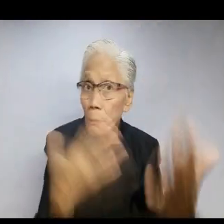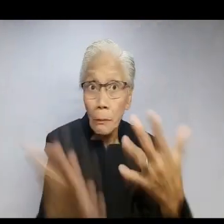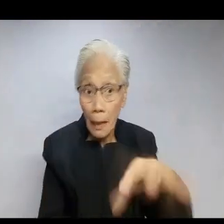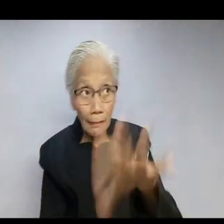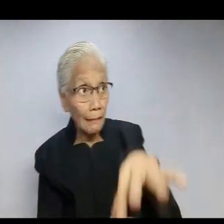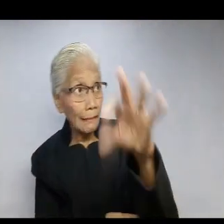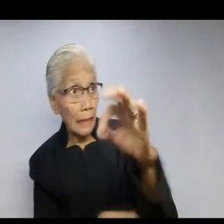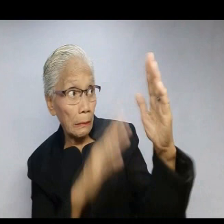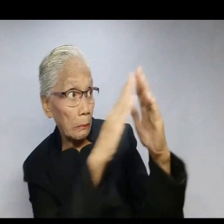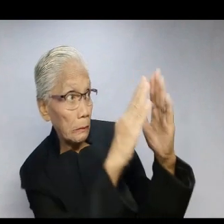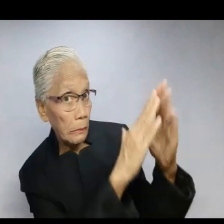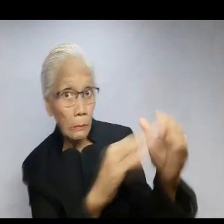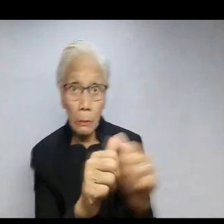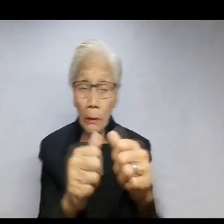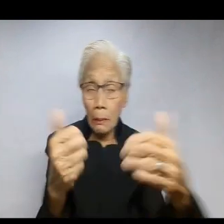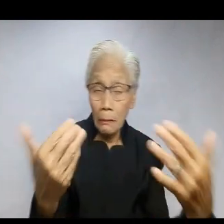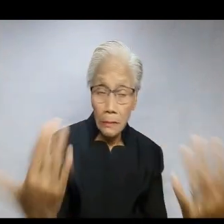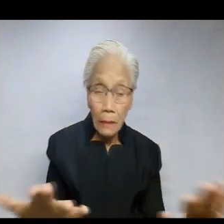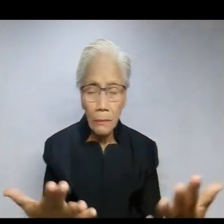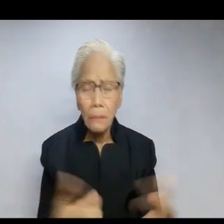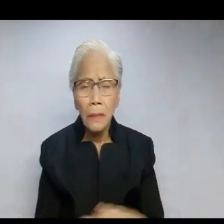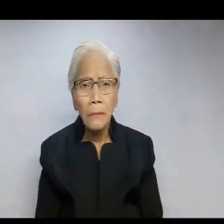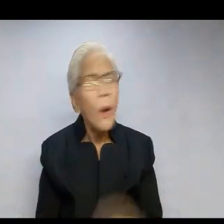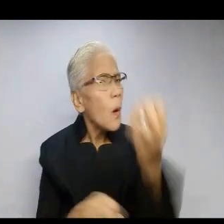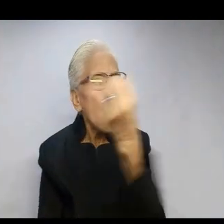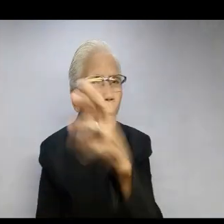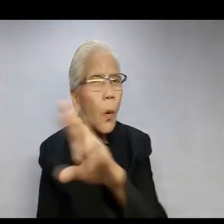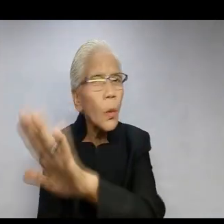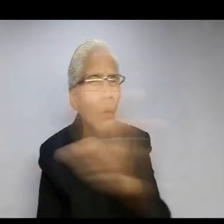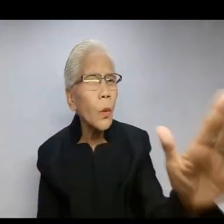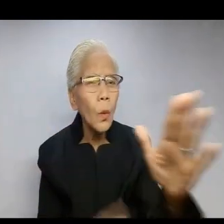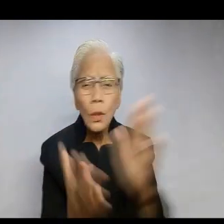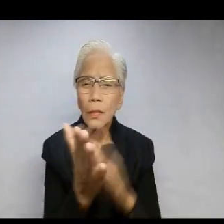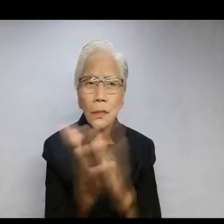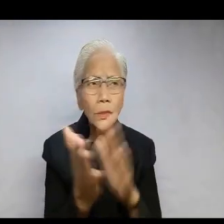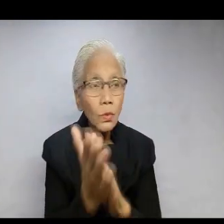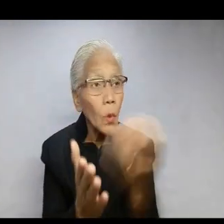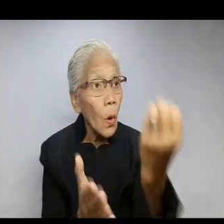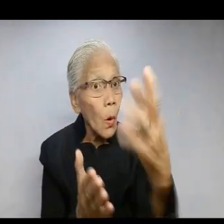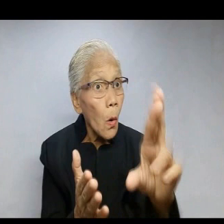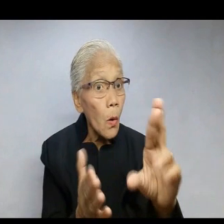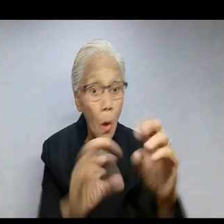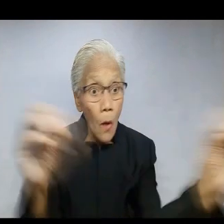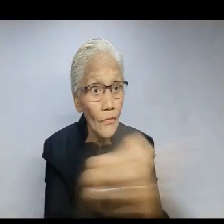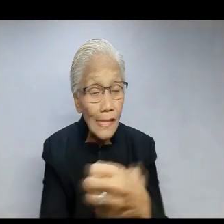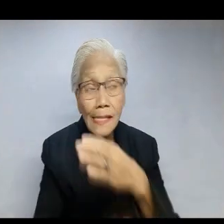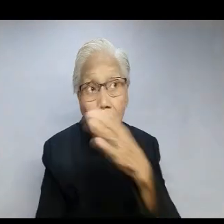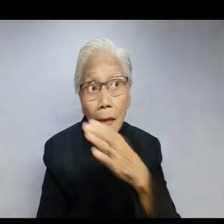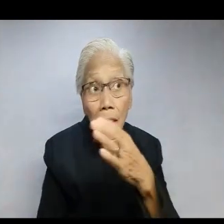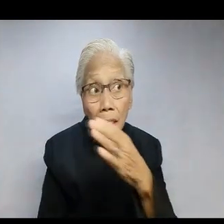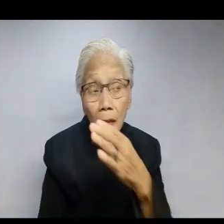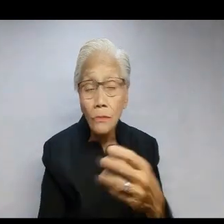tree. You'd be lucky to find one in the city without muggers, though. Or your school or office